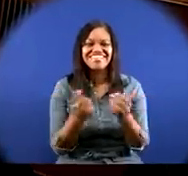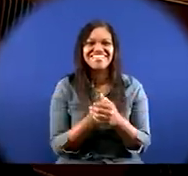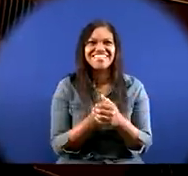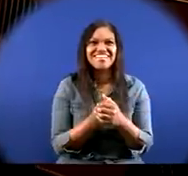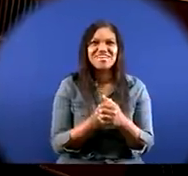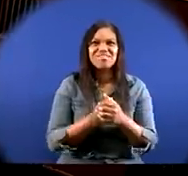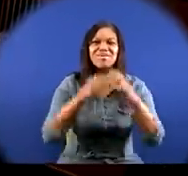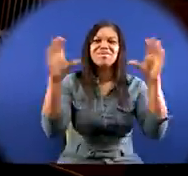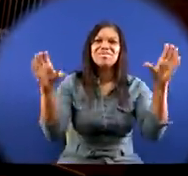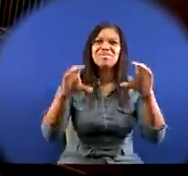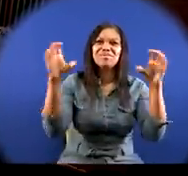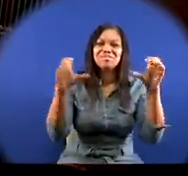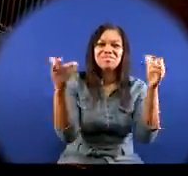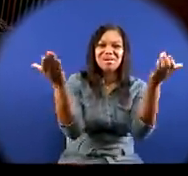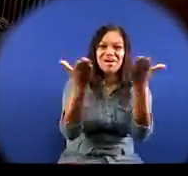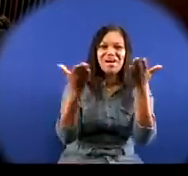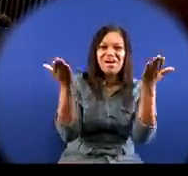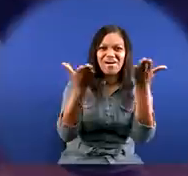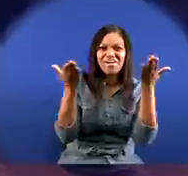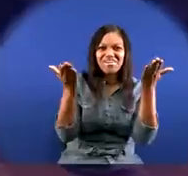What are you doing over here, Reverend?